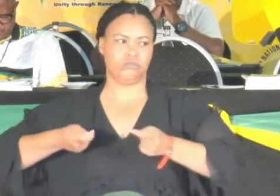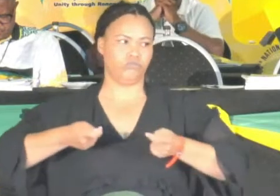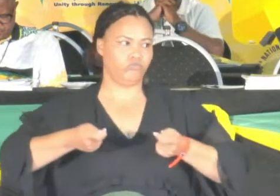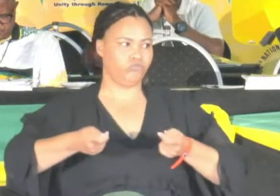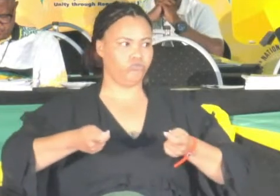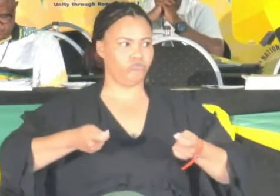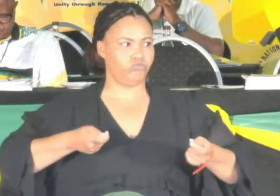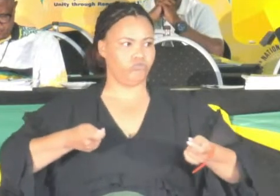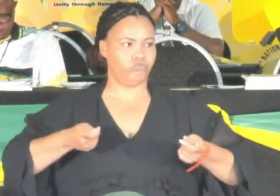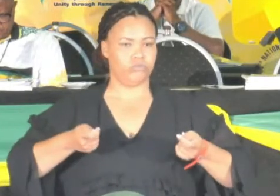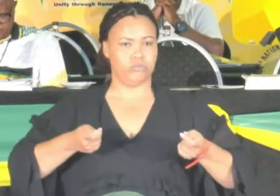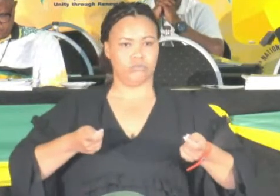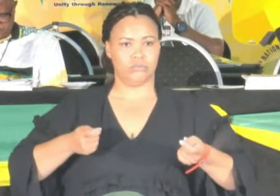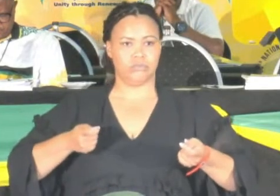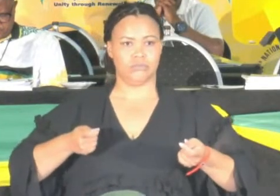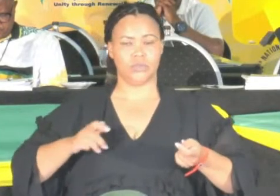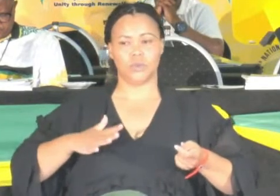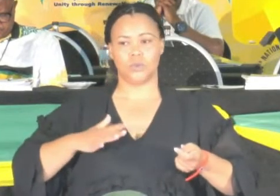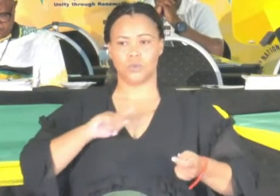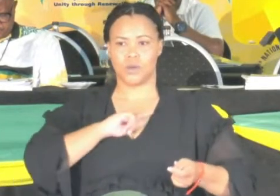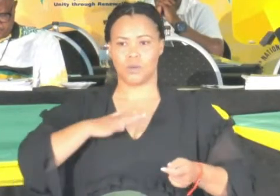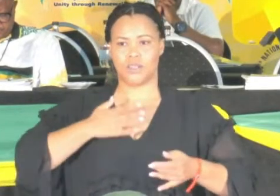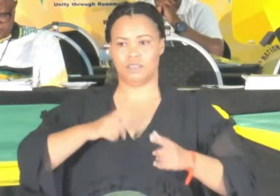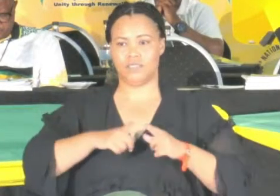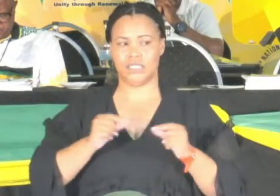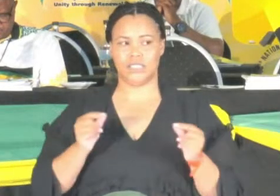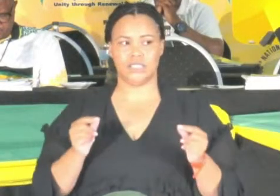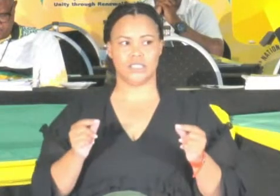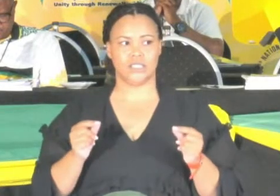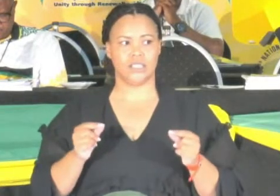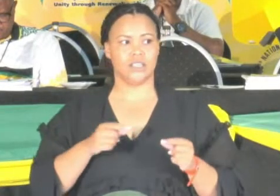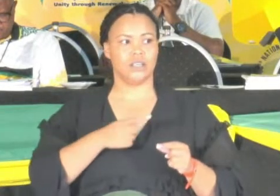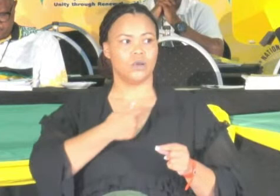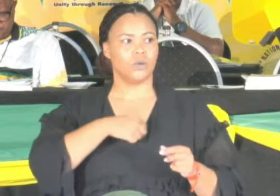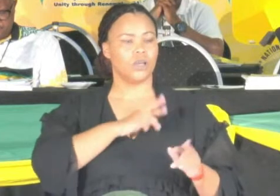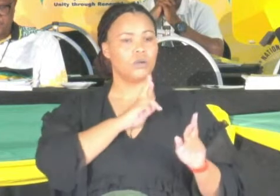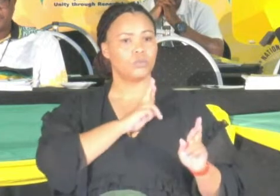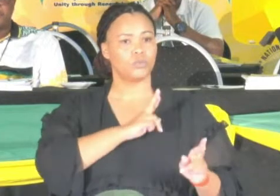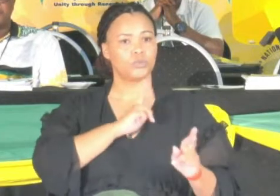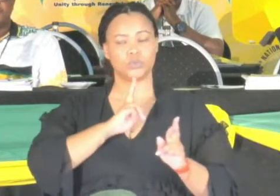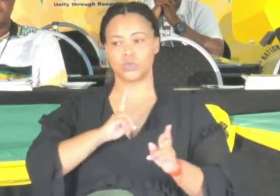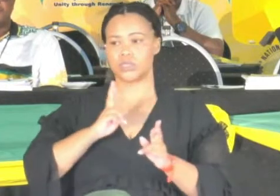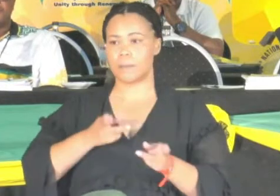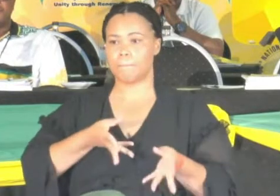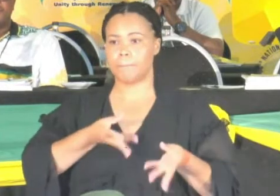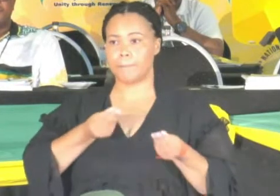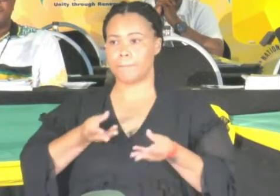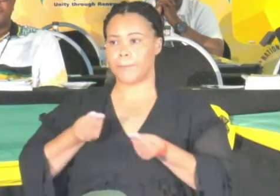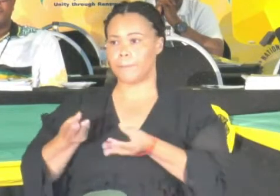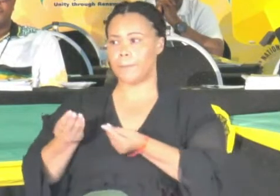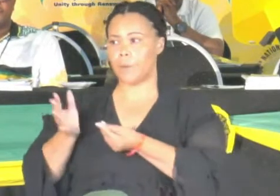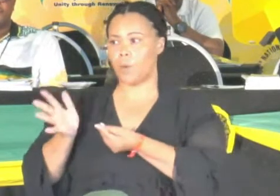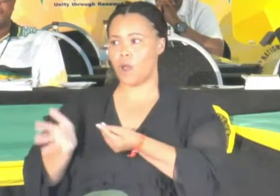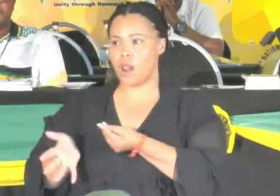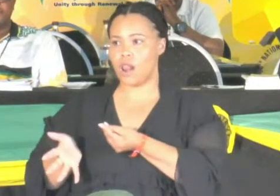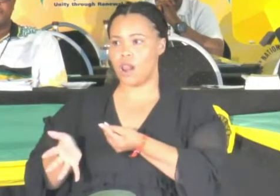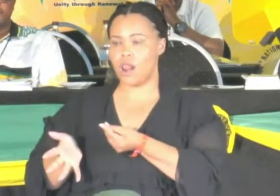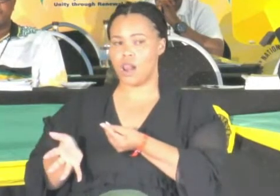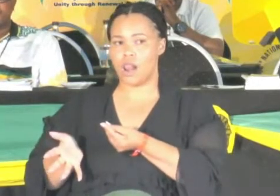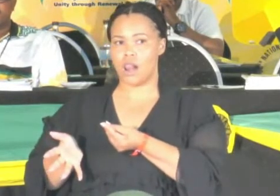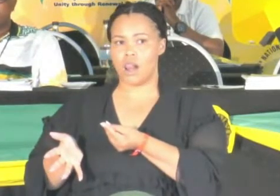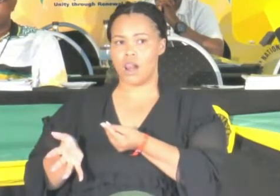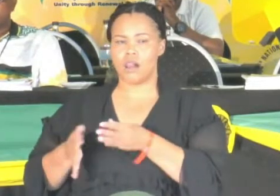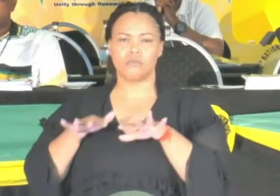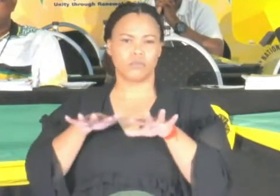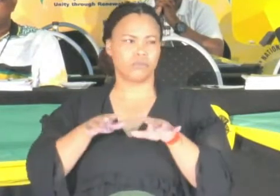to a conclusion. We will be receiving reports from the various